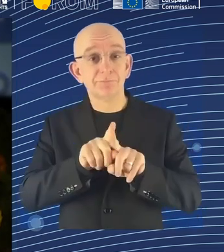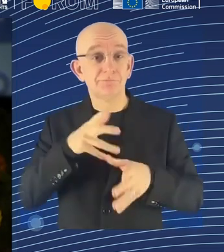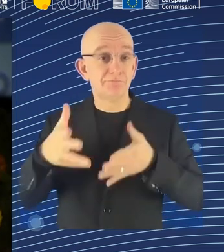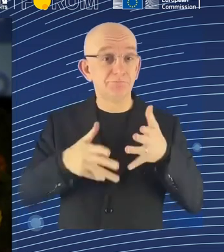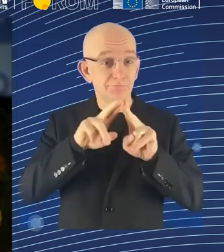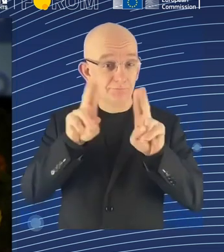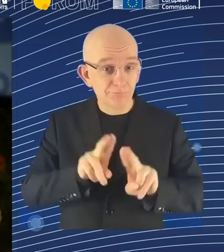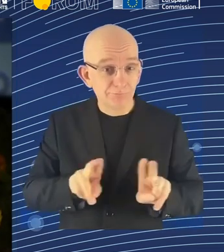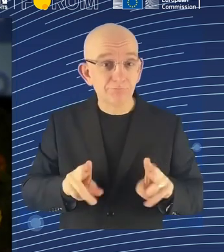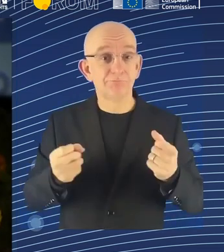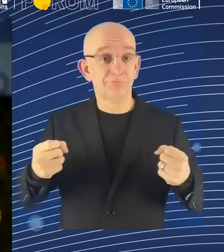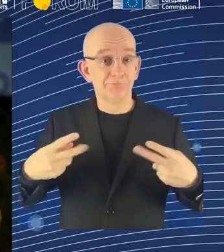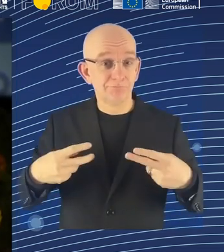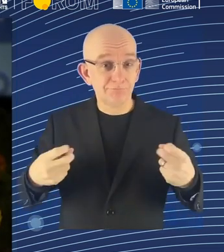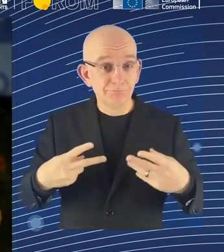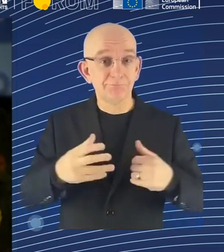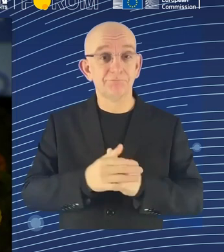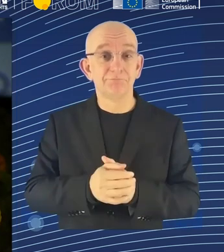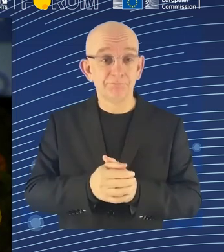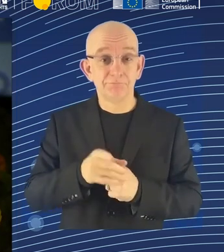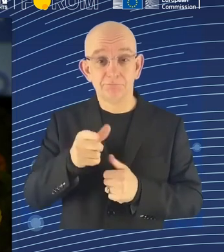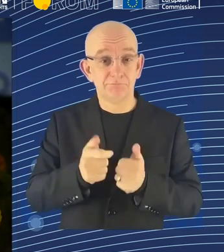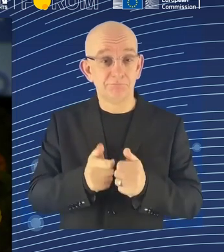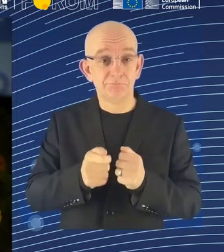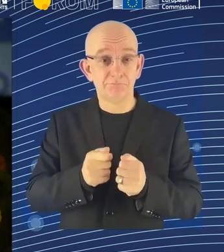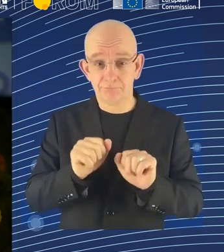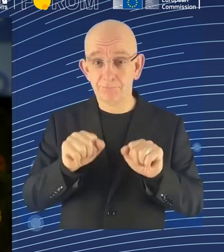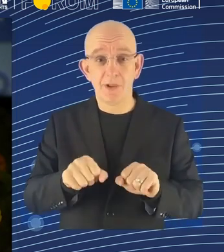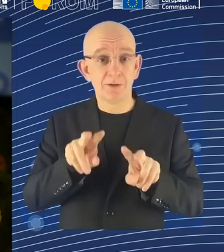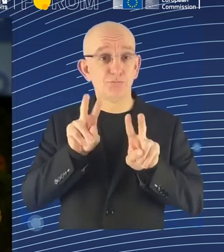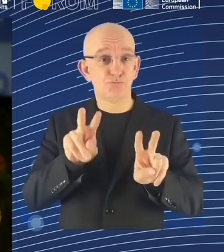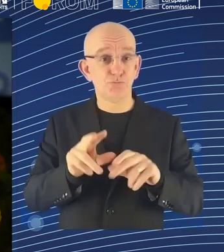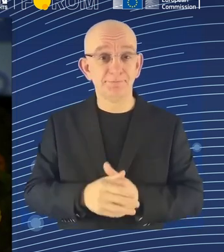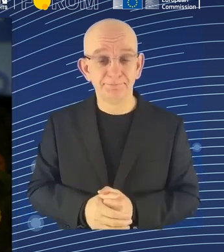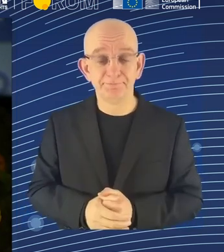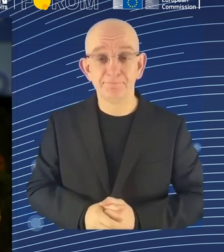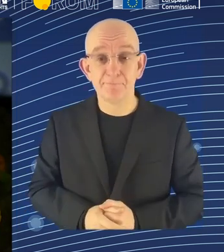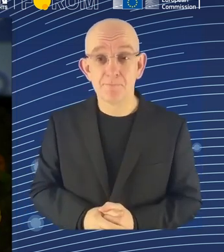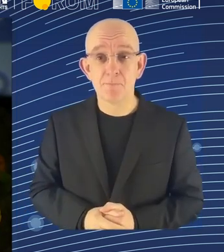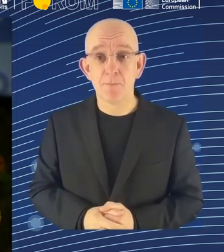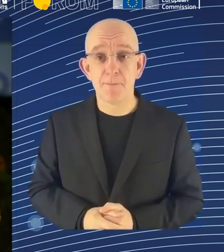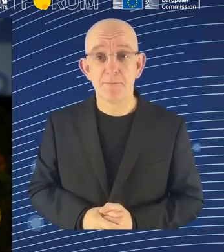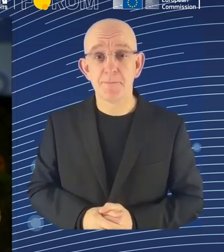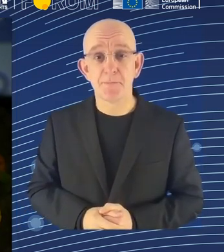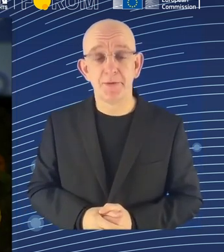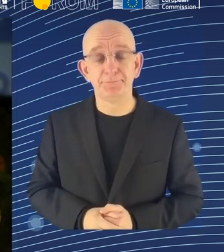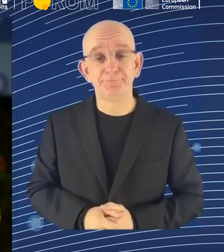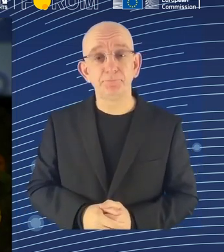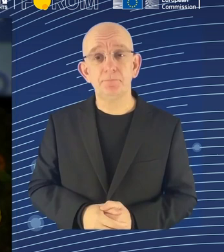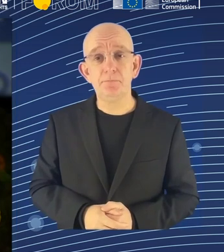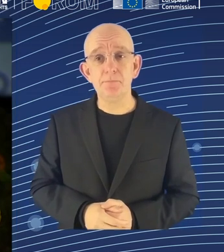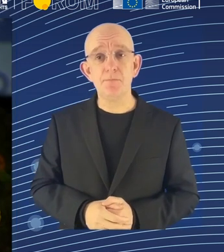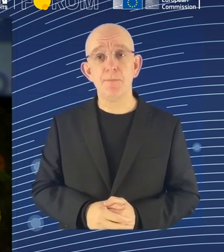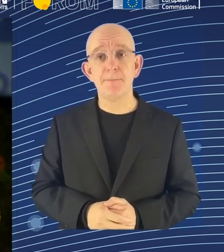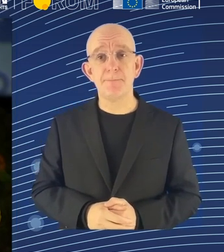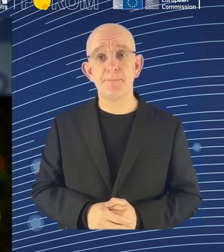and interact. Online participants are invited to use the networking feature to connect by chat or video call